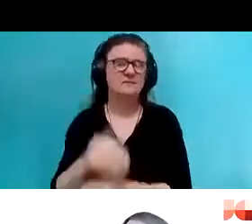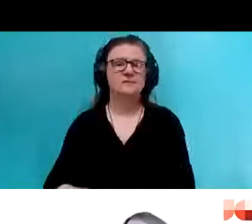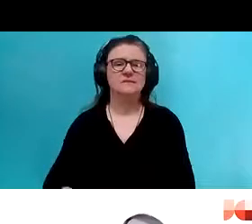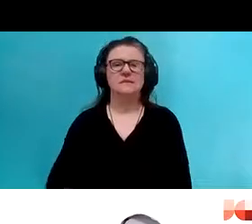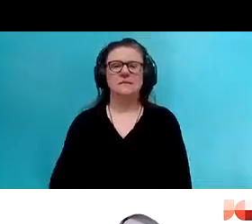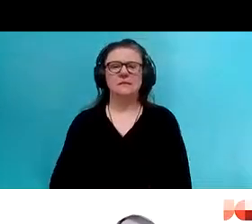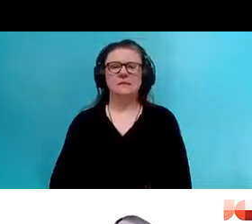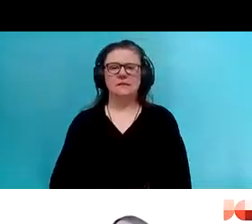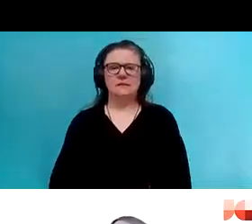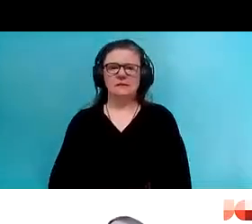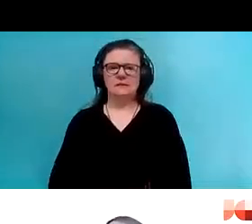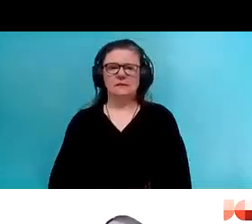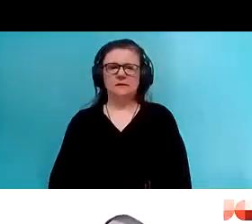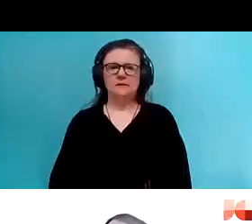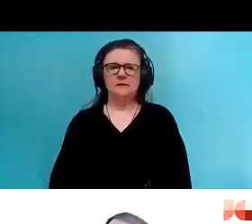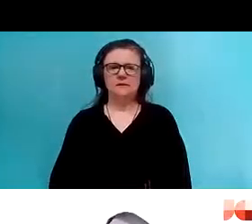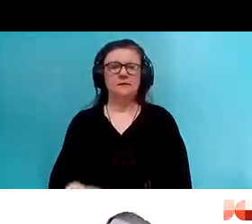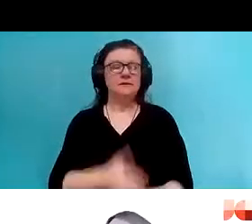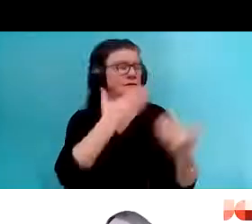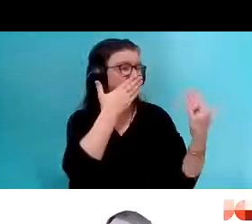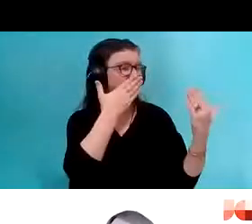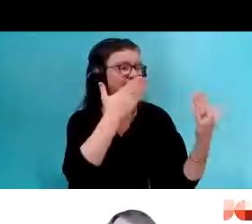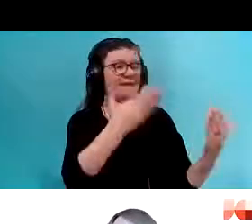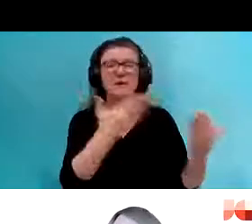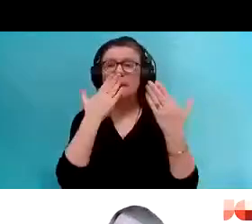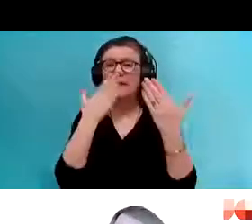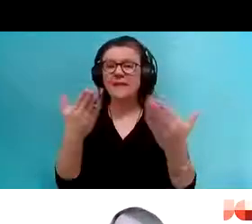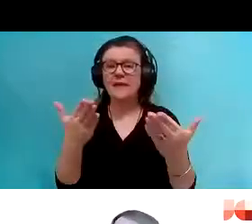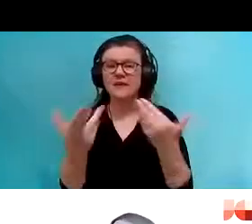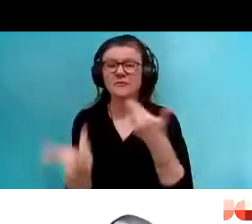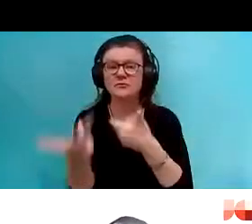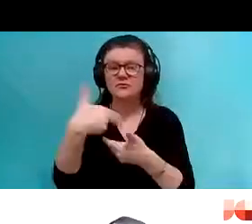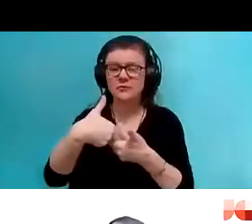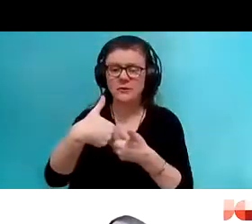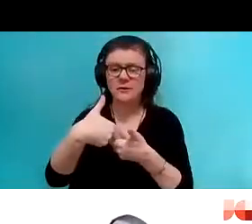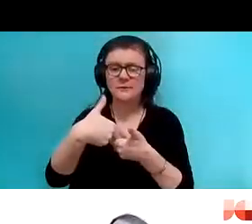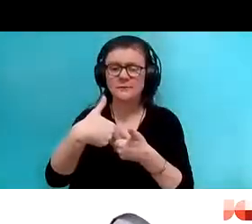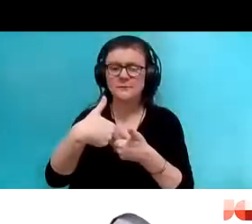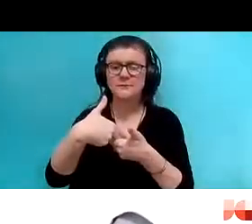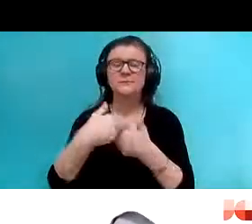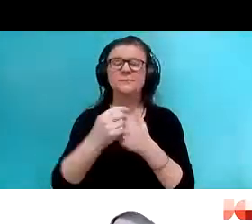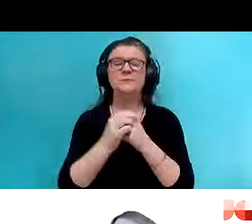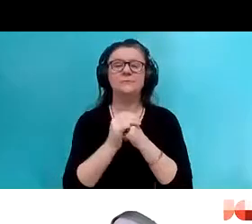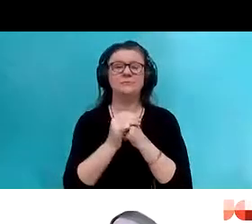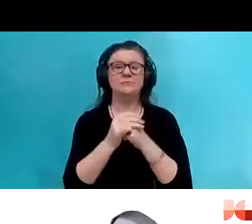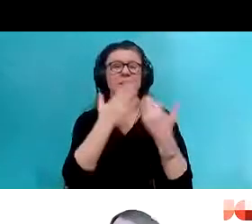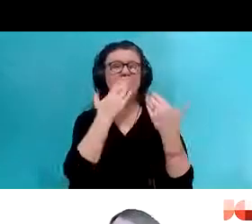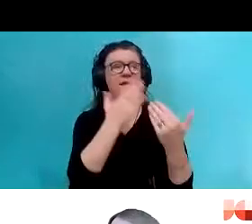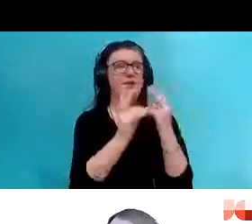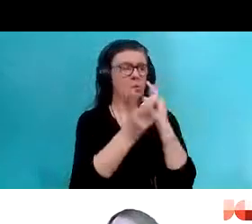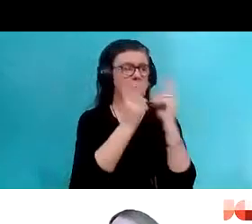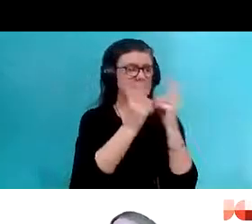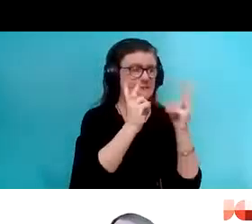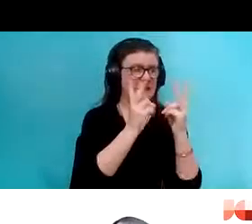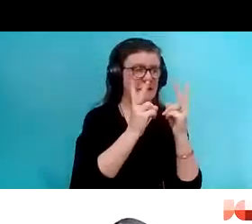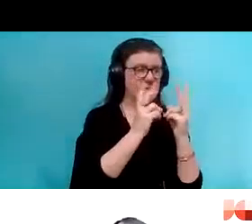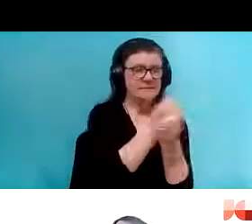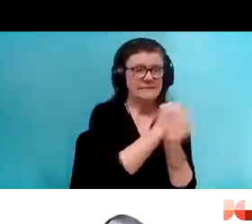data. So thanks very much for everyone for joining, in particular to Sightsavers, UN Women and Help Age for